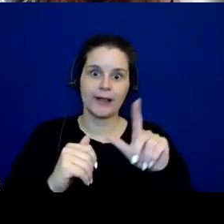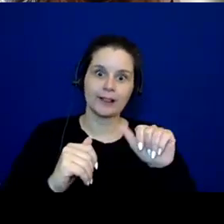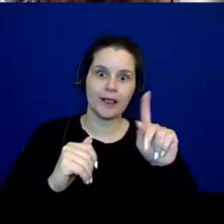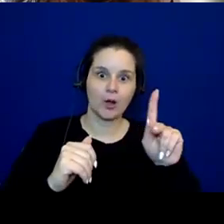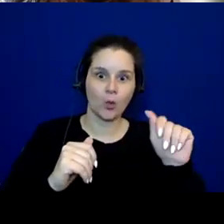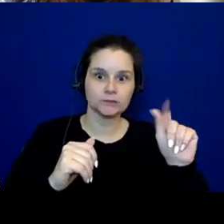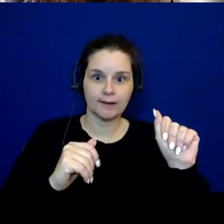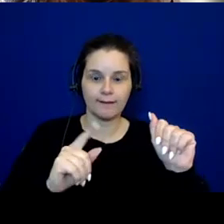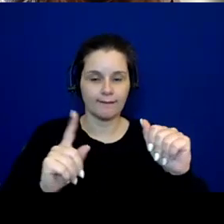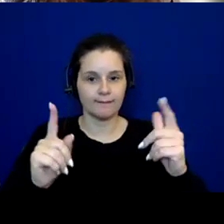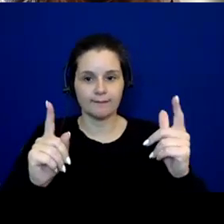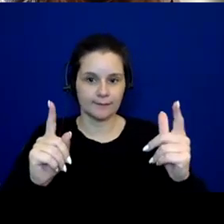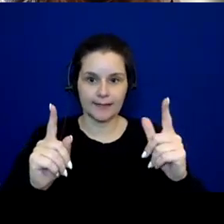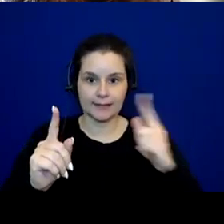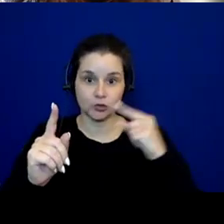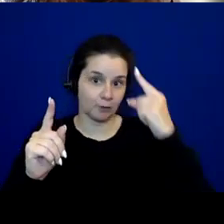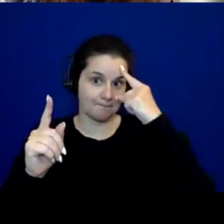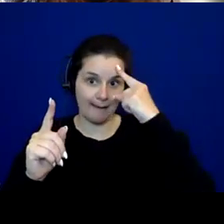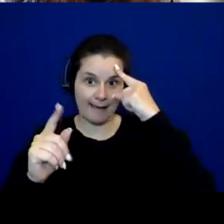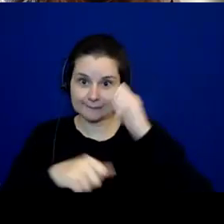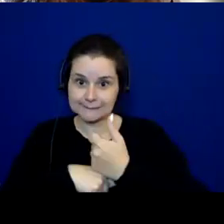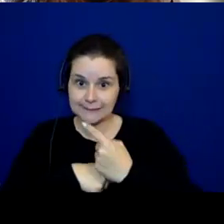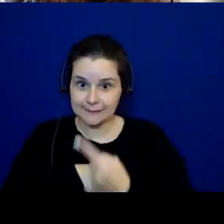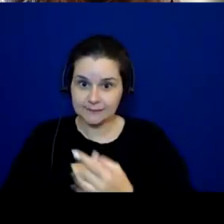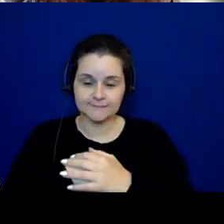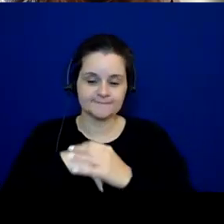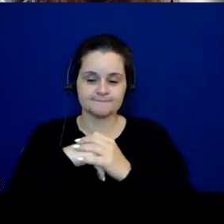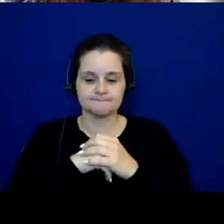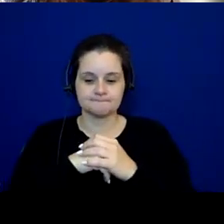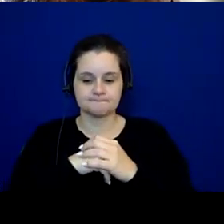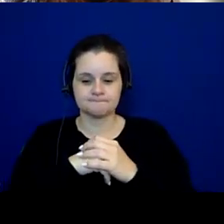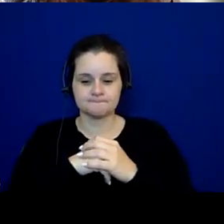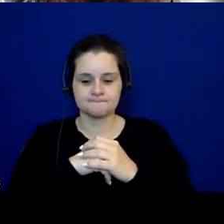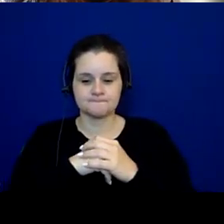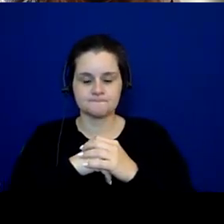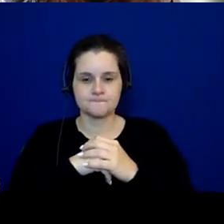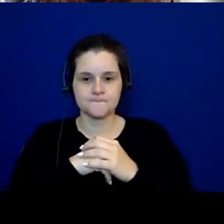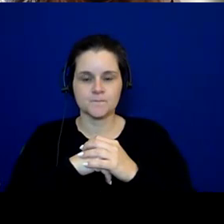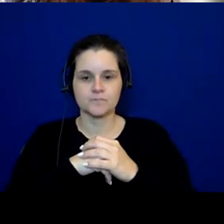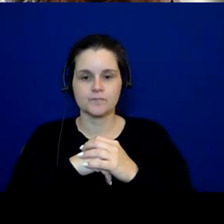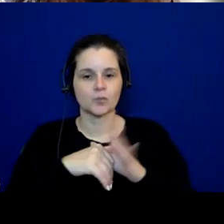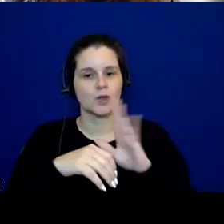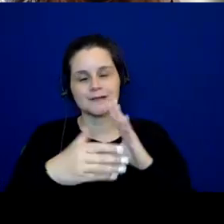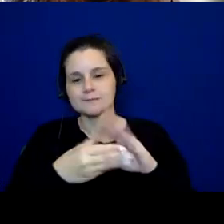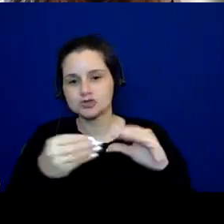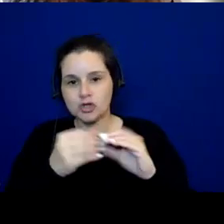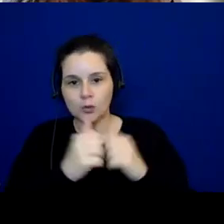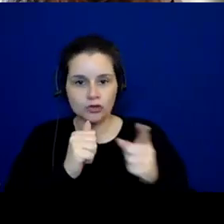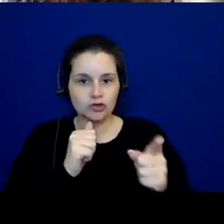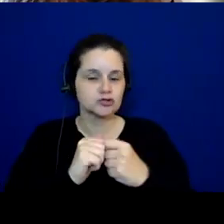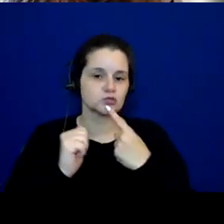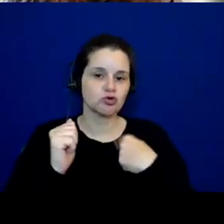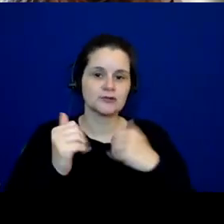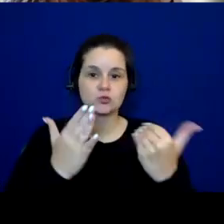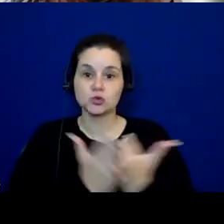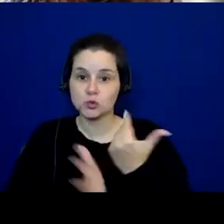that it's where your mind is. And so I just kept talking with her. She told me she was taking